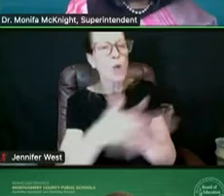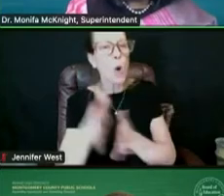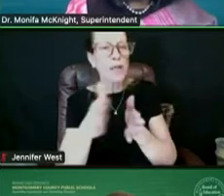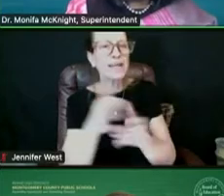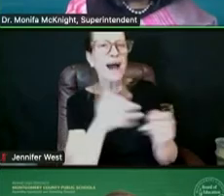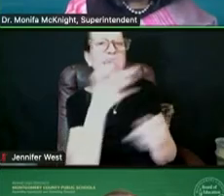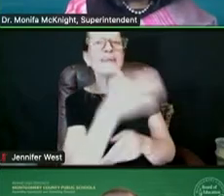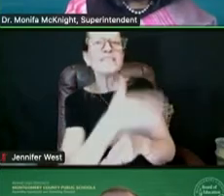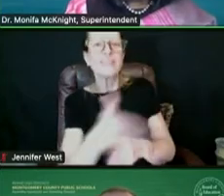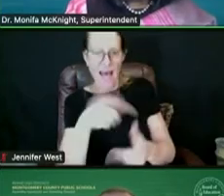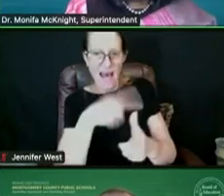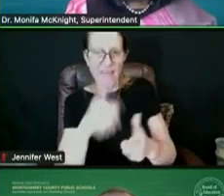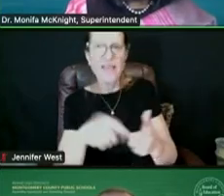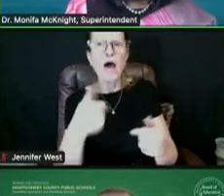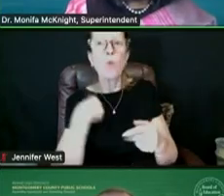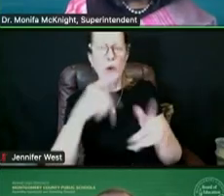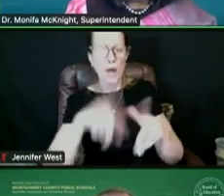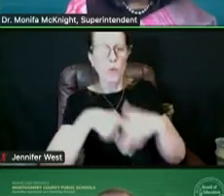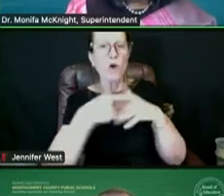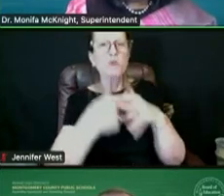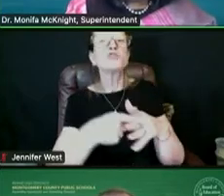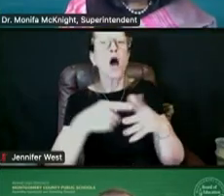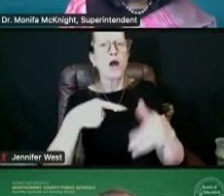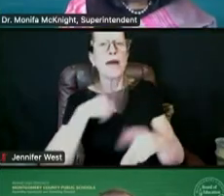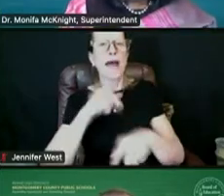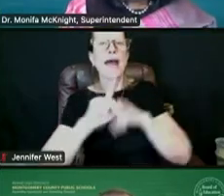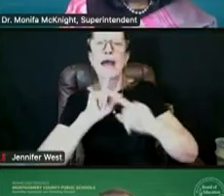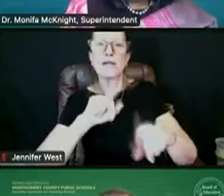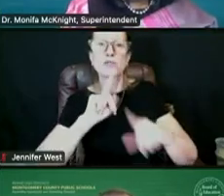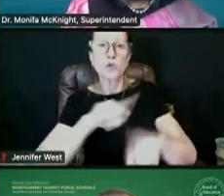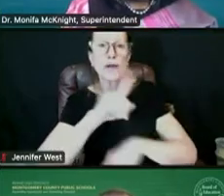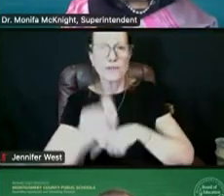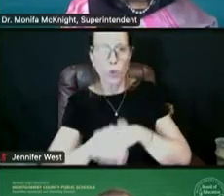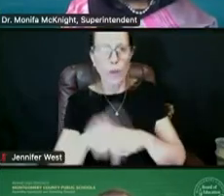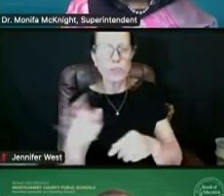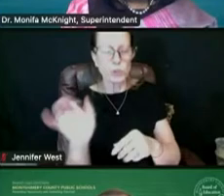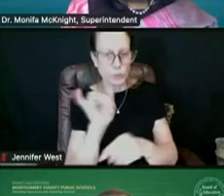chat, because we do want this to be meaningful for the audience. Okay, very good.